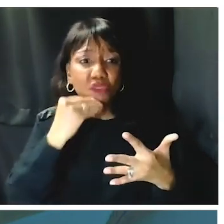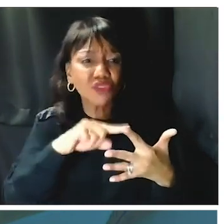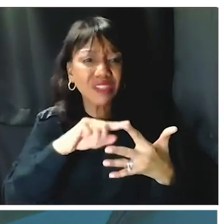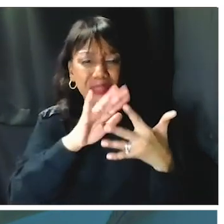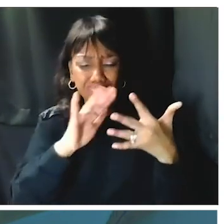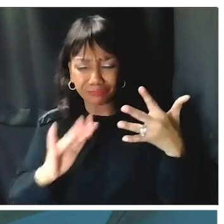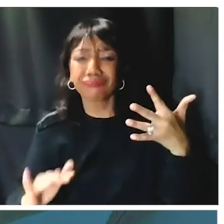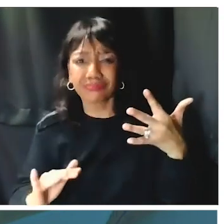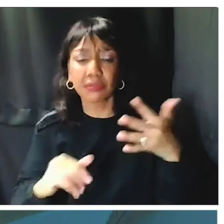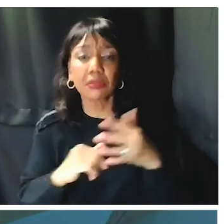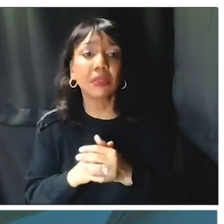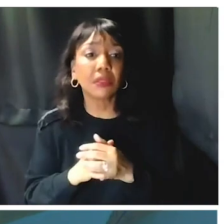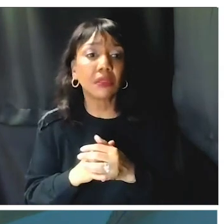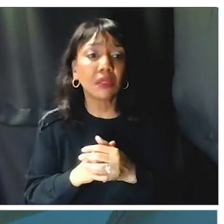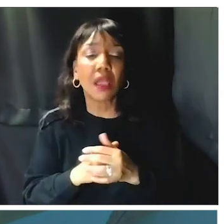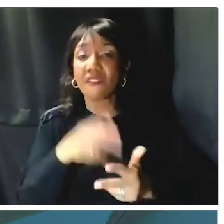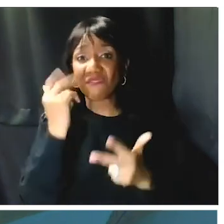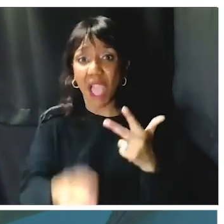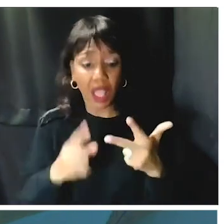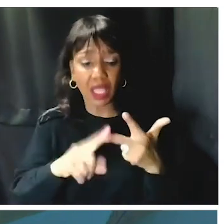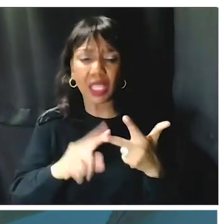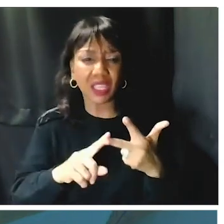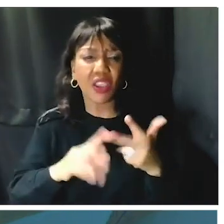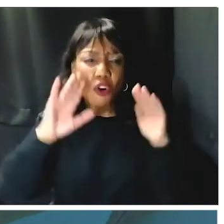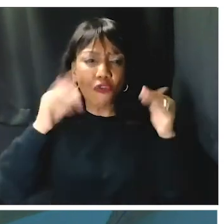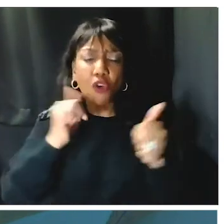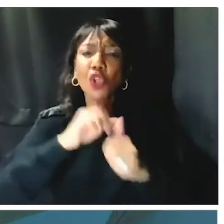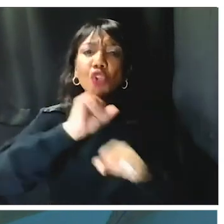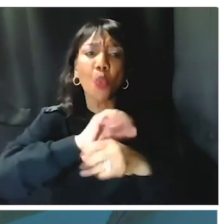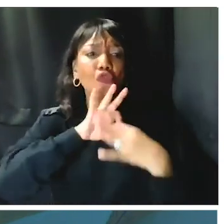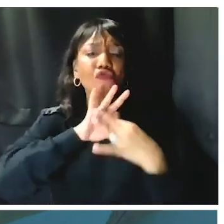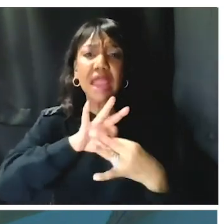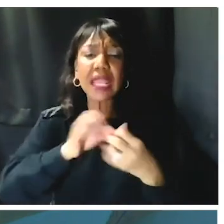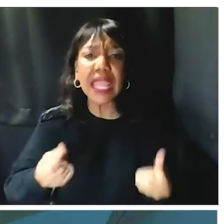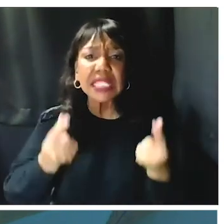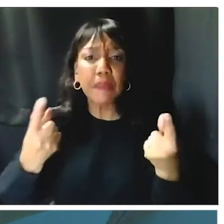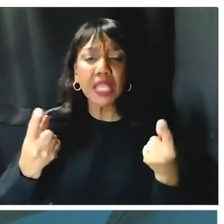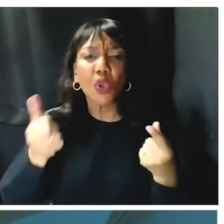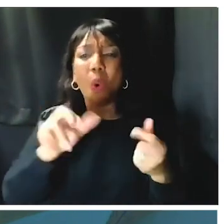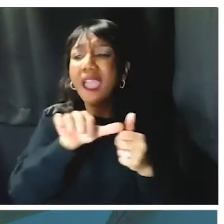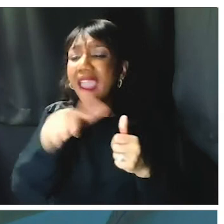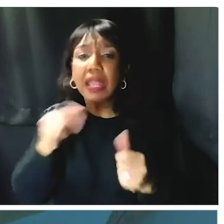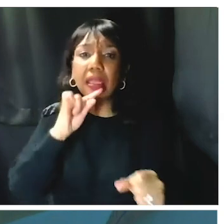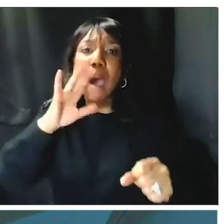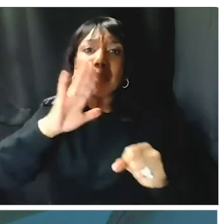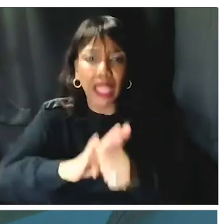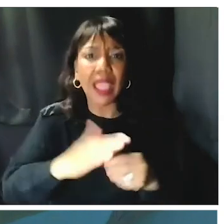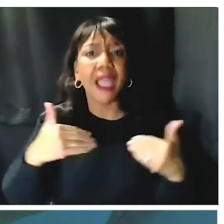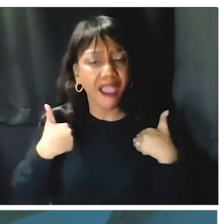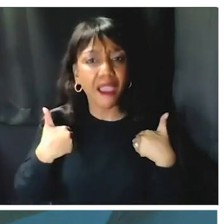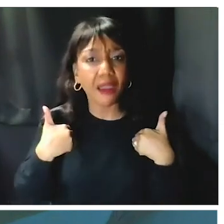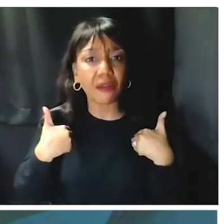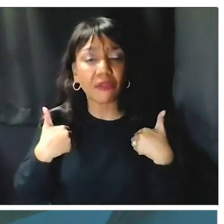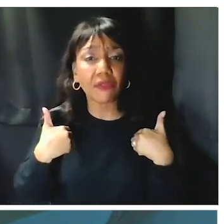groceries, etc. Finally, you should focus on your work-related expenses or any obligations you